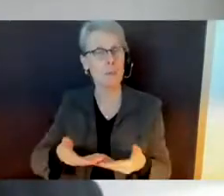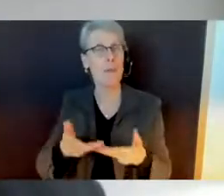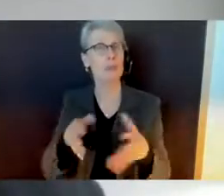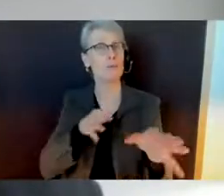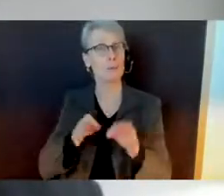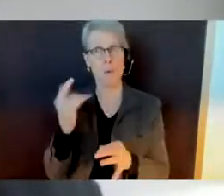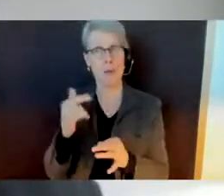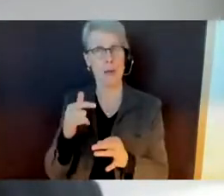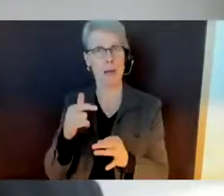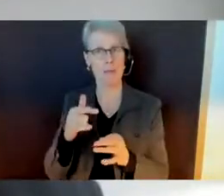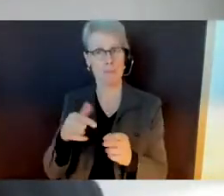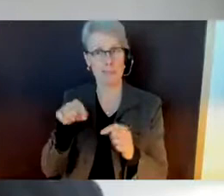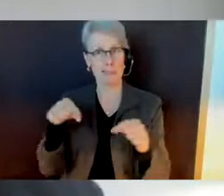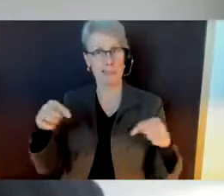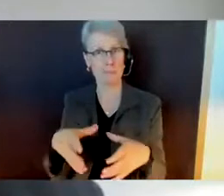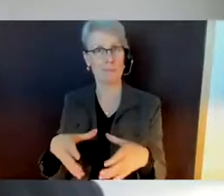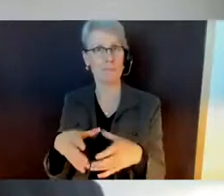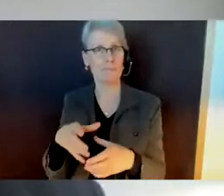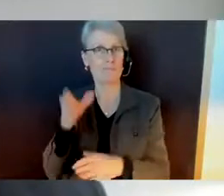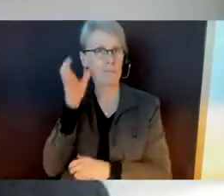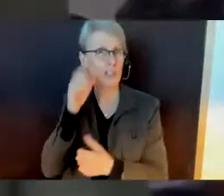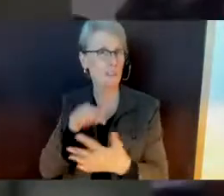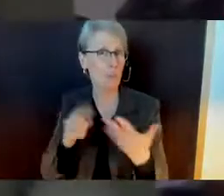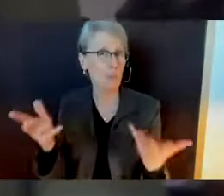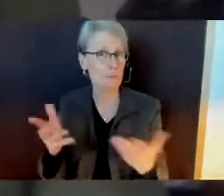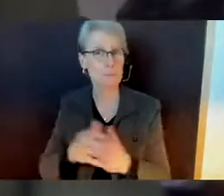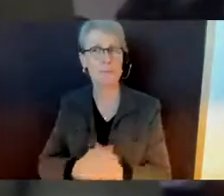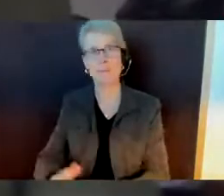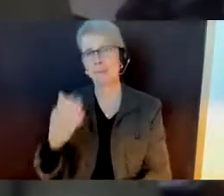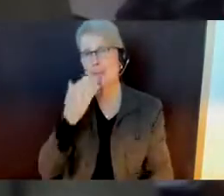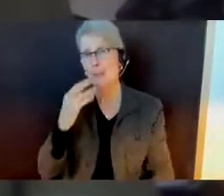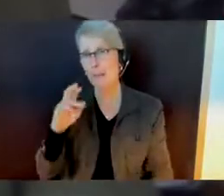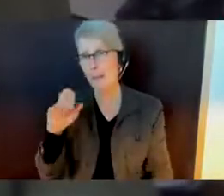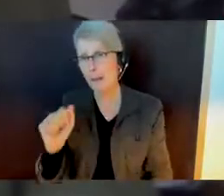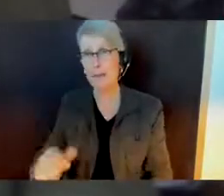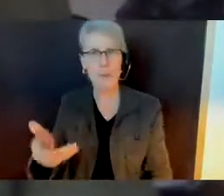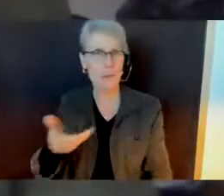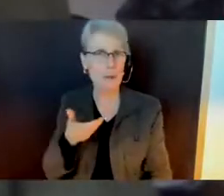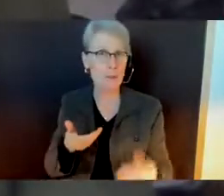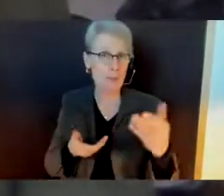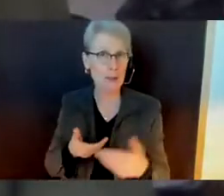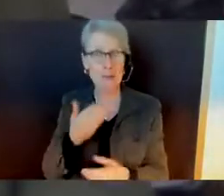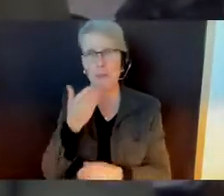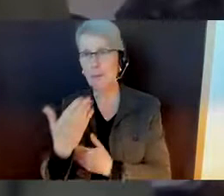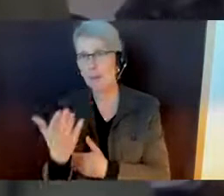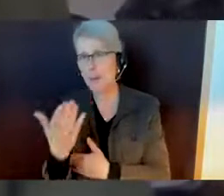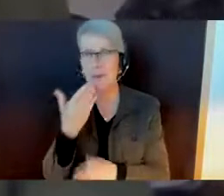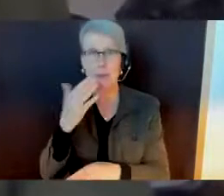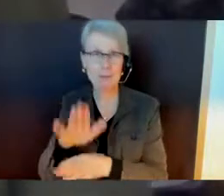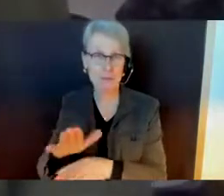us some context for why we're gathered today. Thank you very much, Rebecca. Welcome, everyone. Good morning,